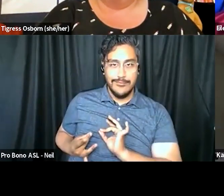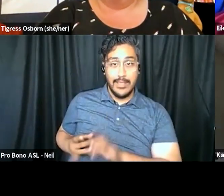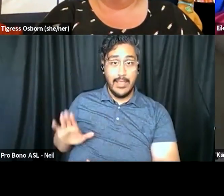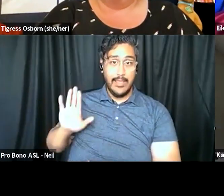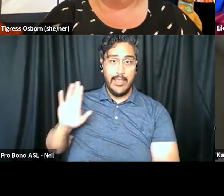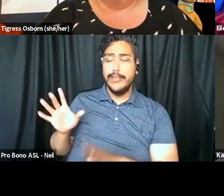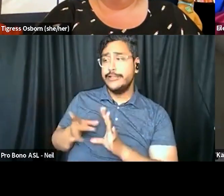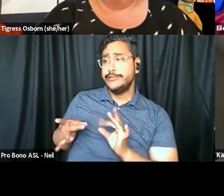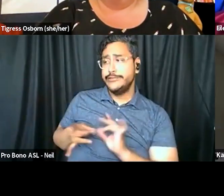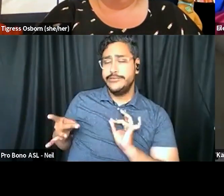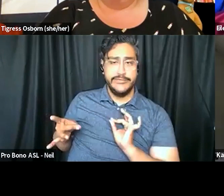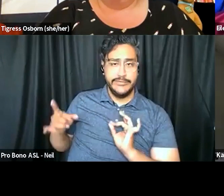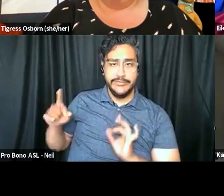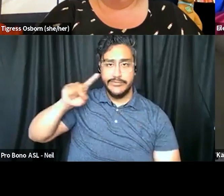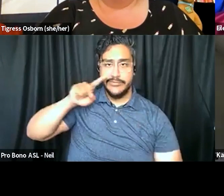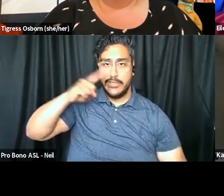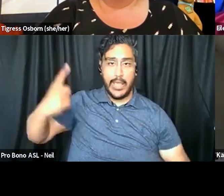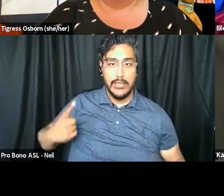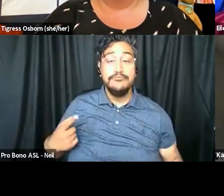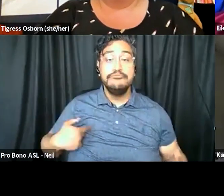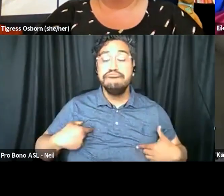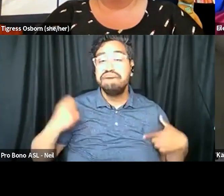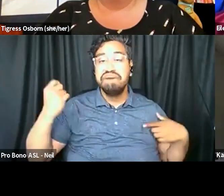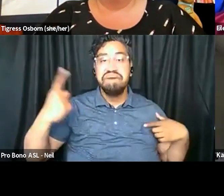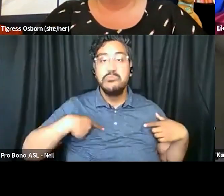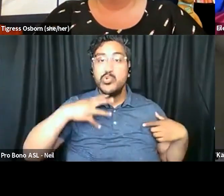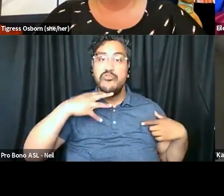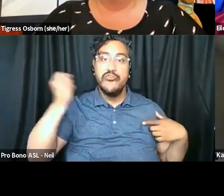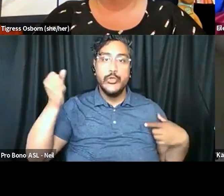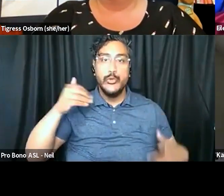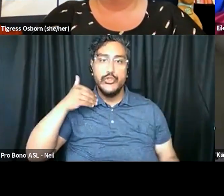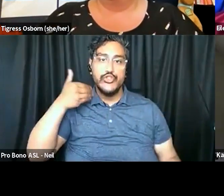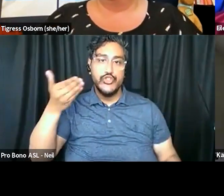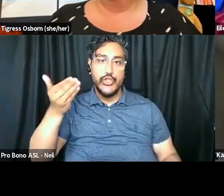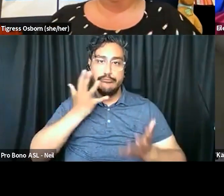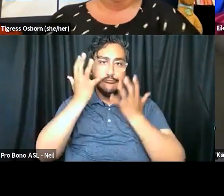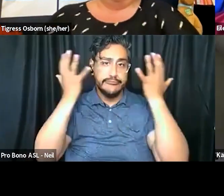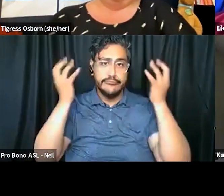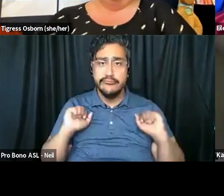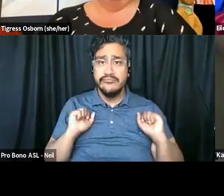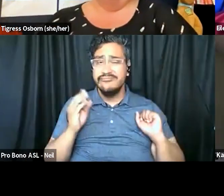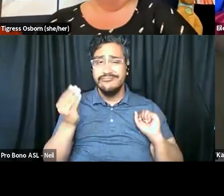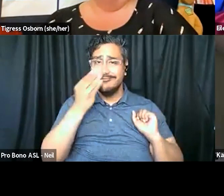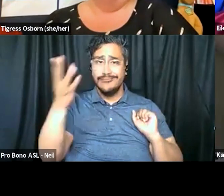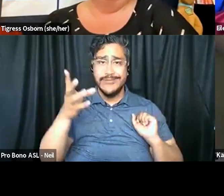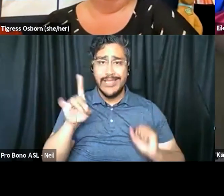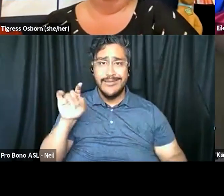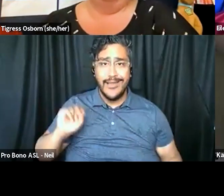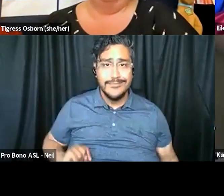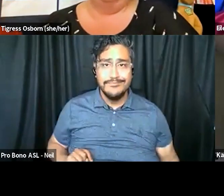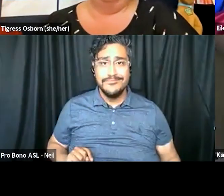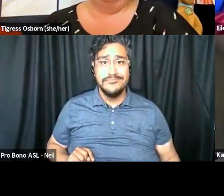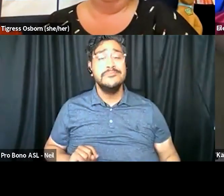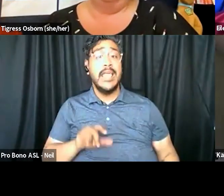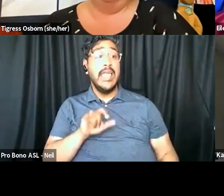was lame, I refuse to walk the path of shame. I've got no interest in diet fads. I changed the channel